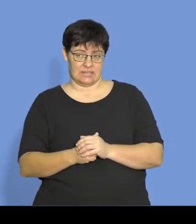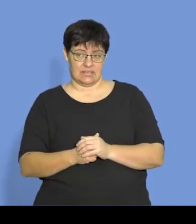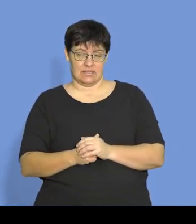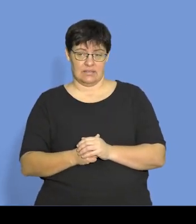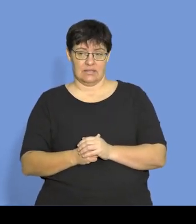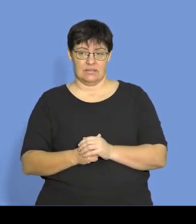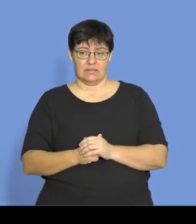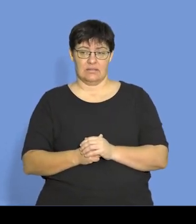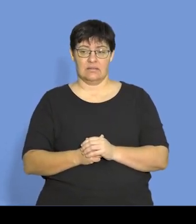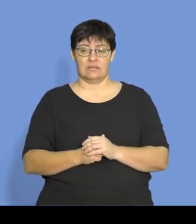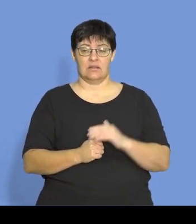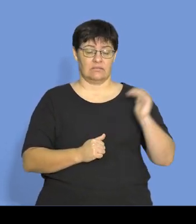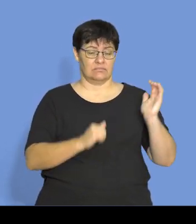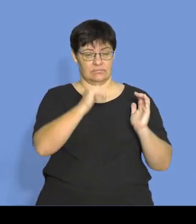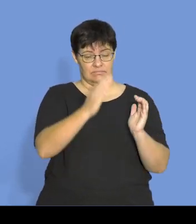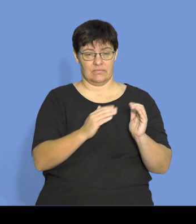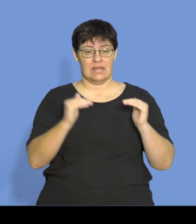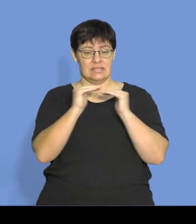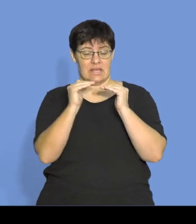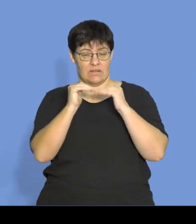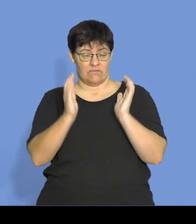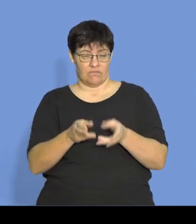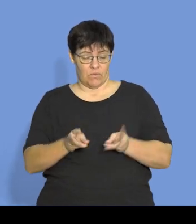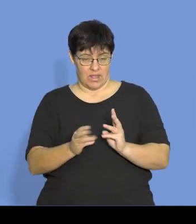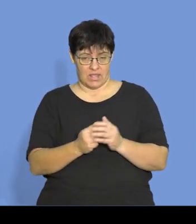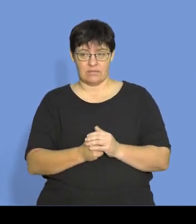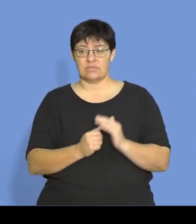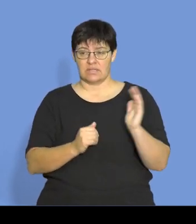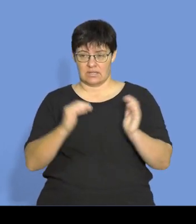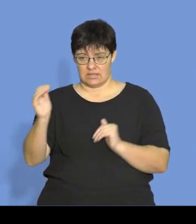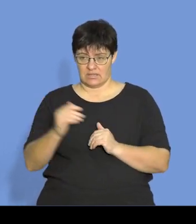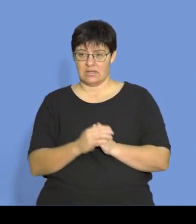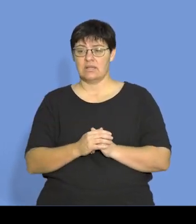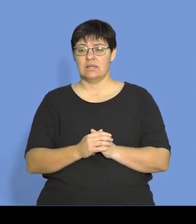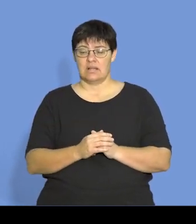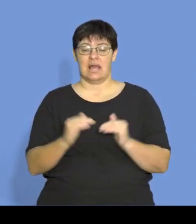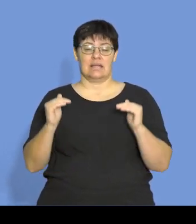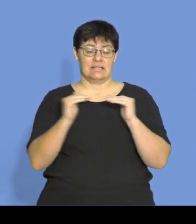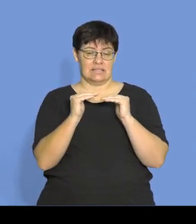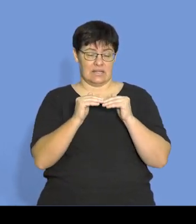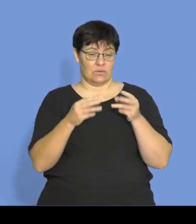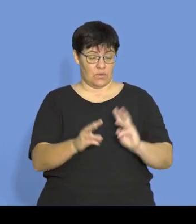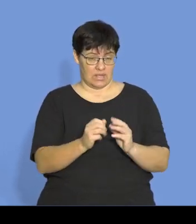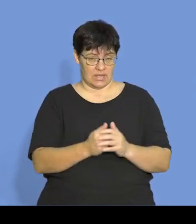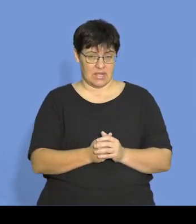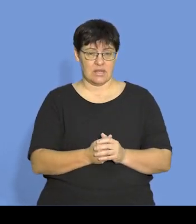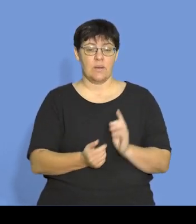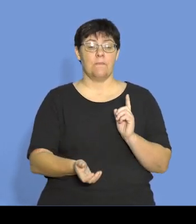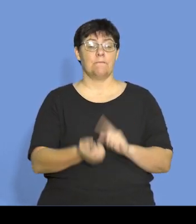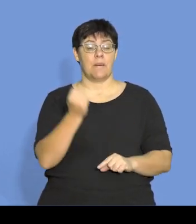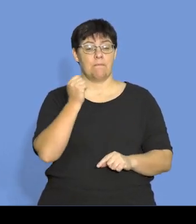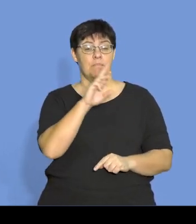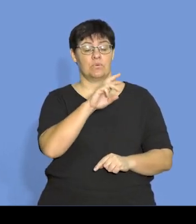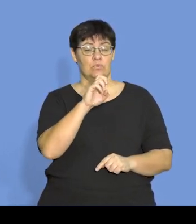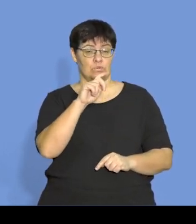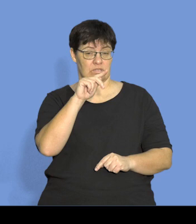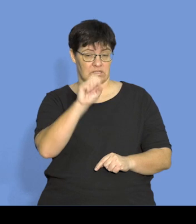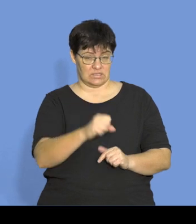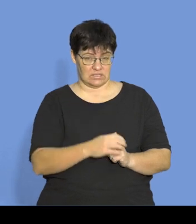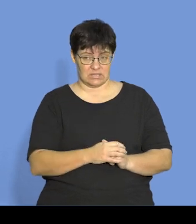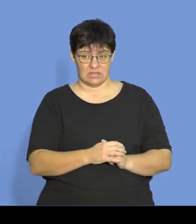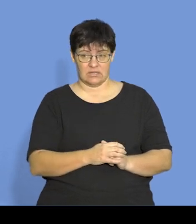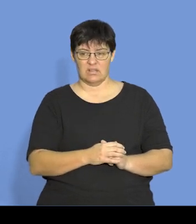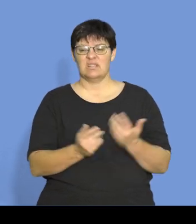minus 6. I said you must write it in standard form. Already you can see it is in standard form. Then you find